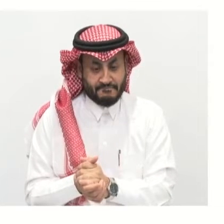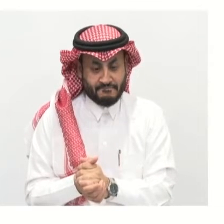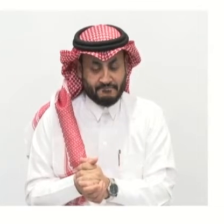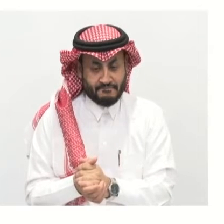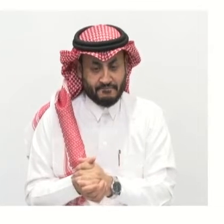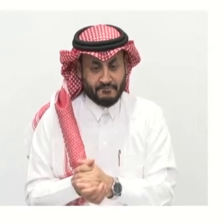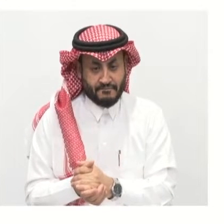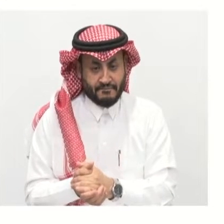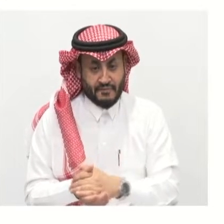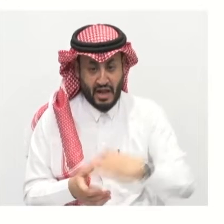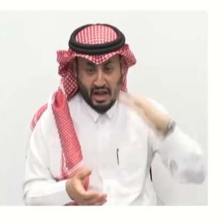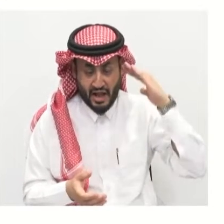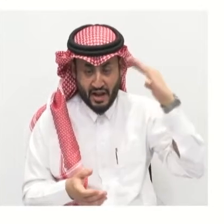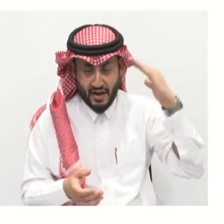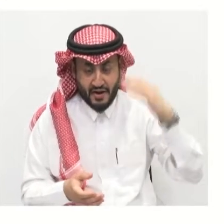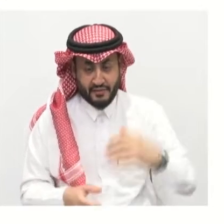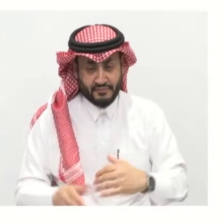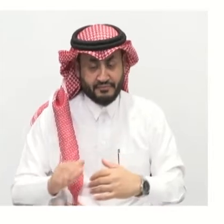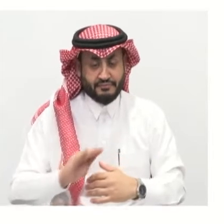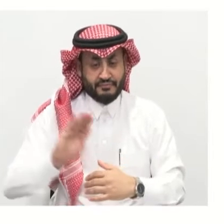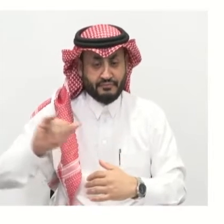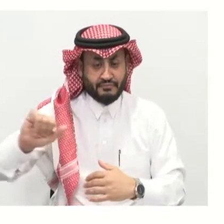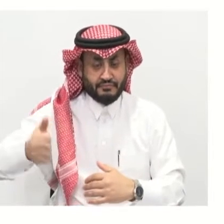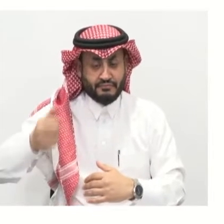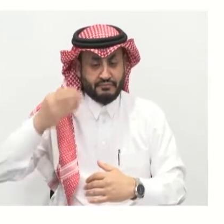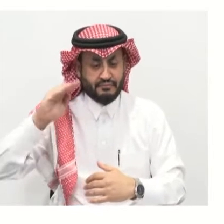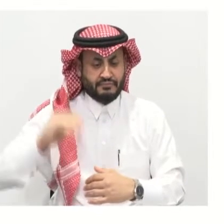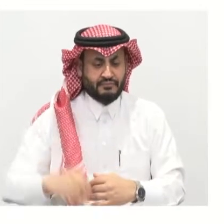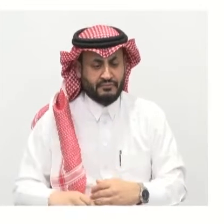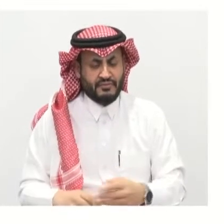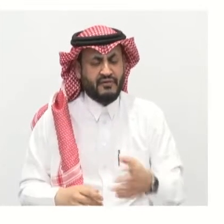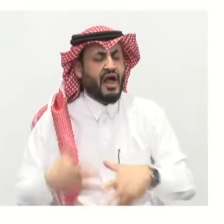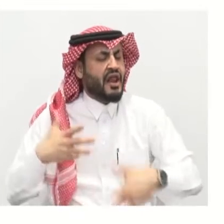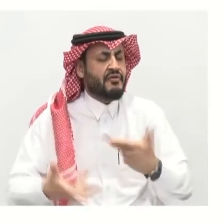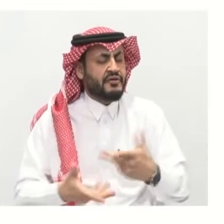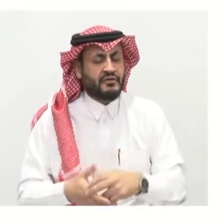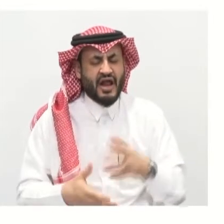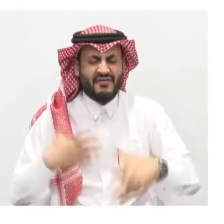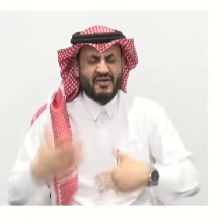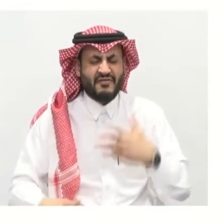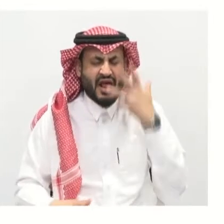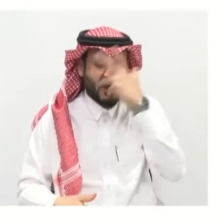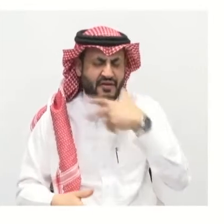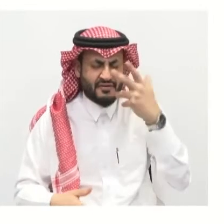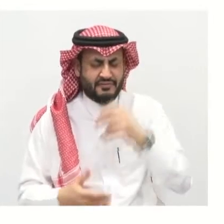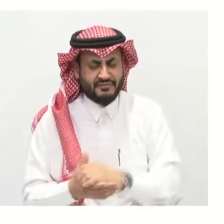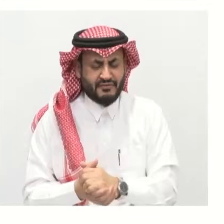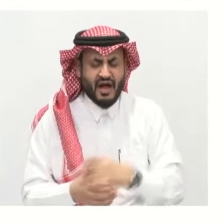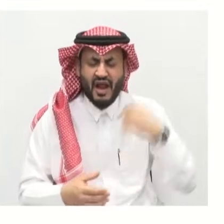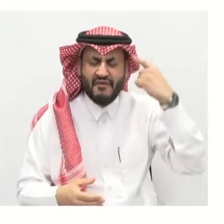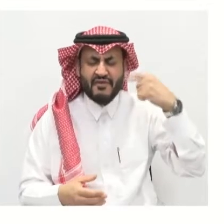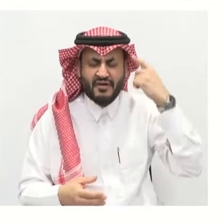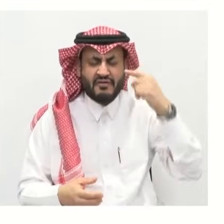Congratulations, Sama. Thank you, Lillian. What's the matter? I'm feeling a little nervous. Why? I'm just a little worried about